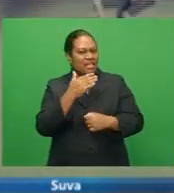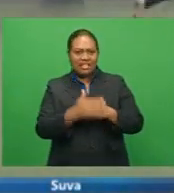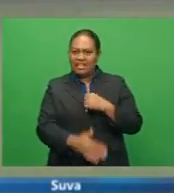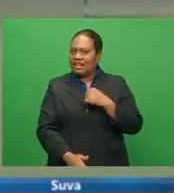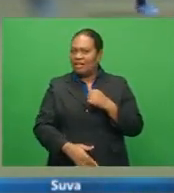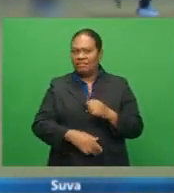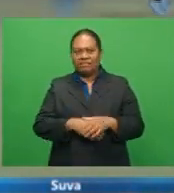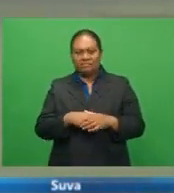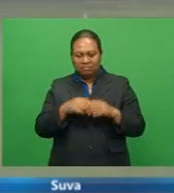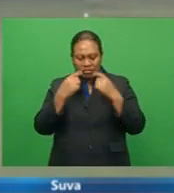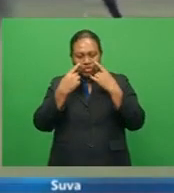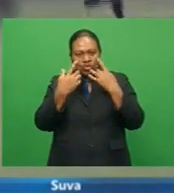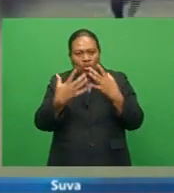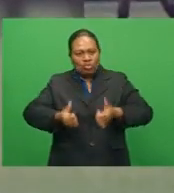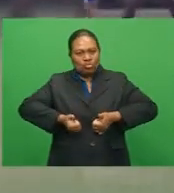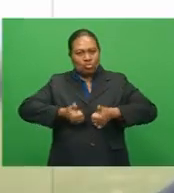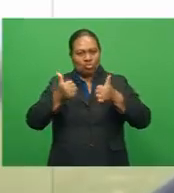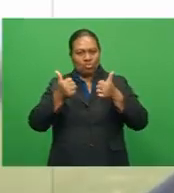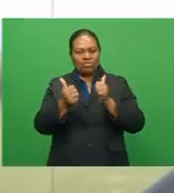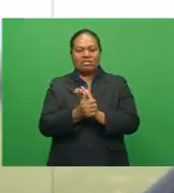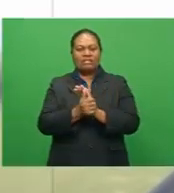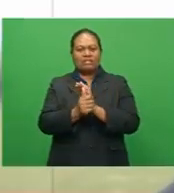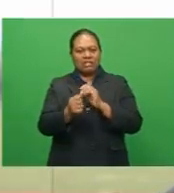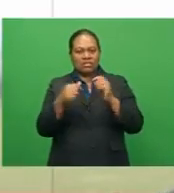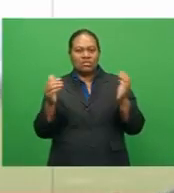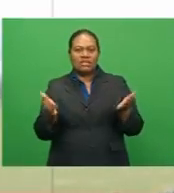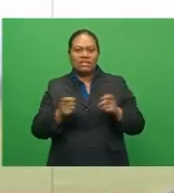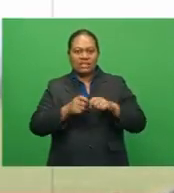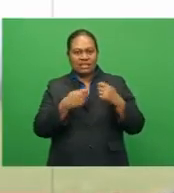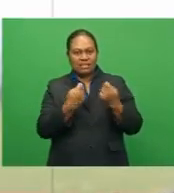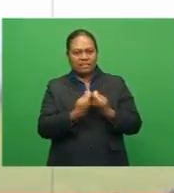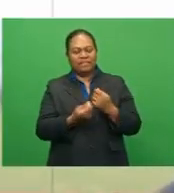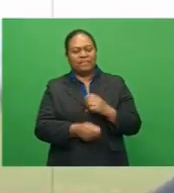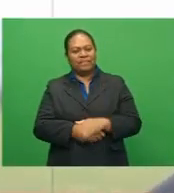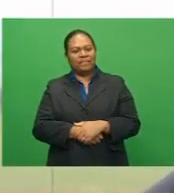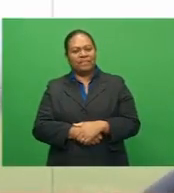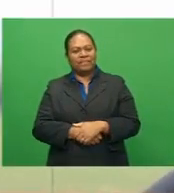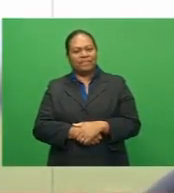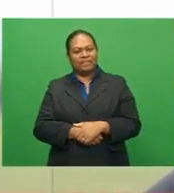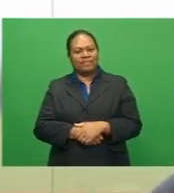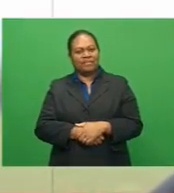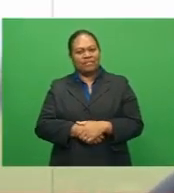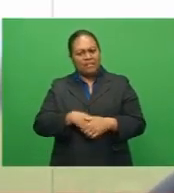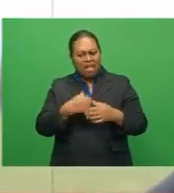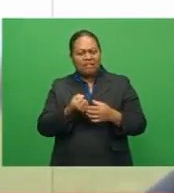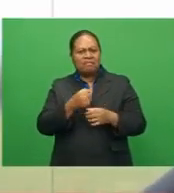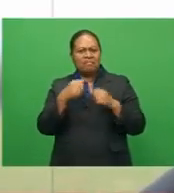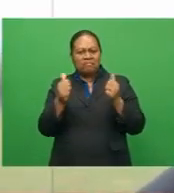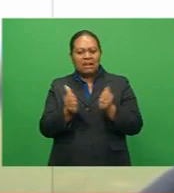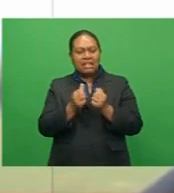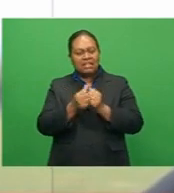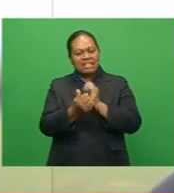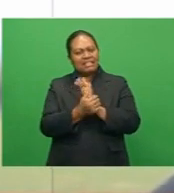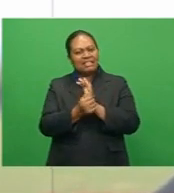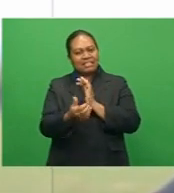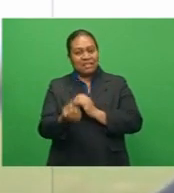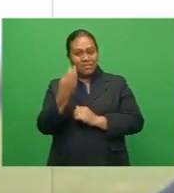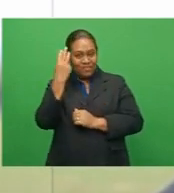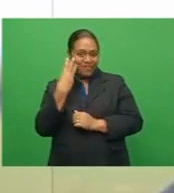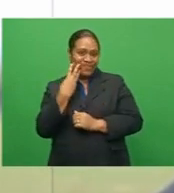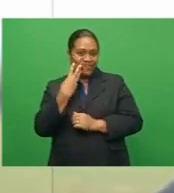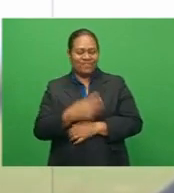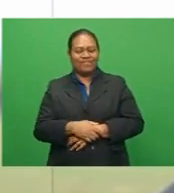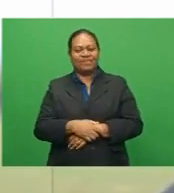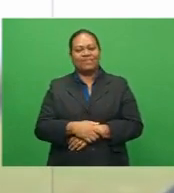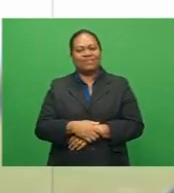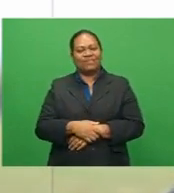selectors, displaying some good rugby. Really impressed. A lot of talent shown today. Thought there